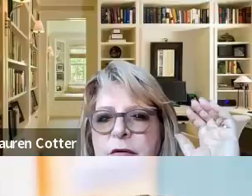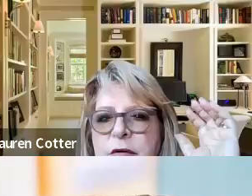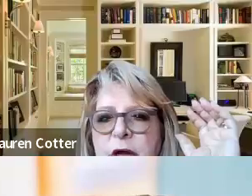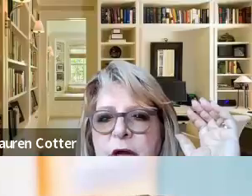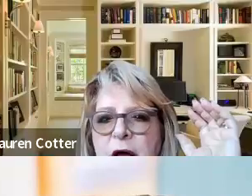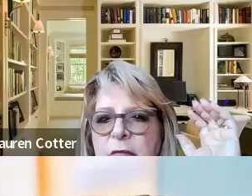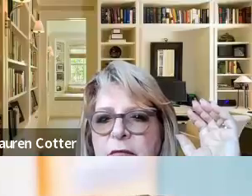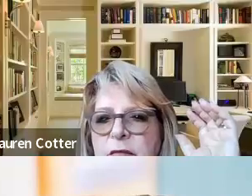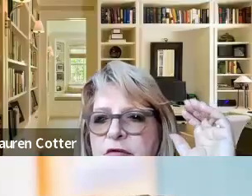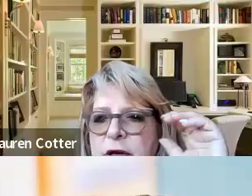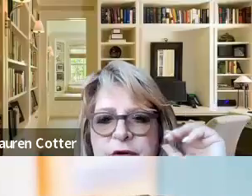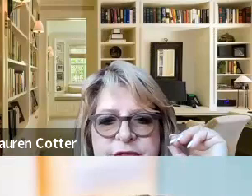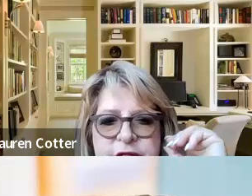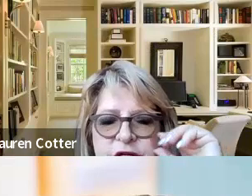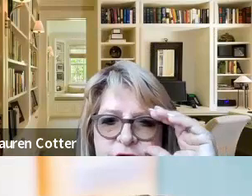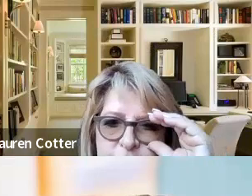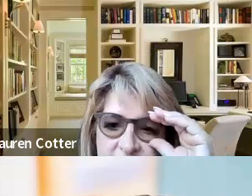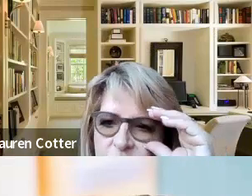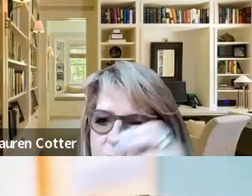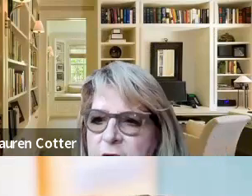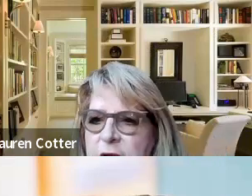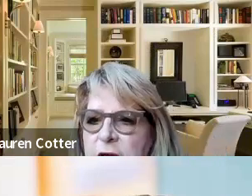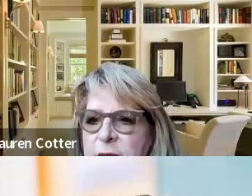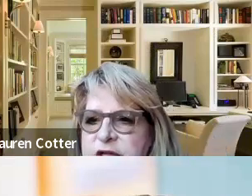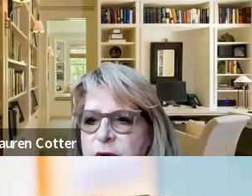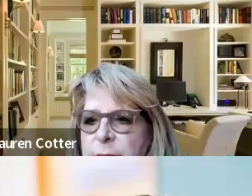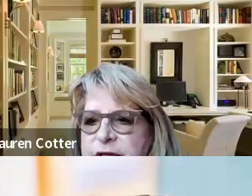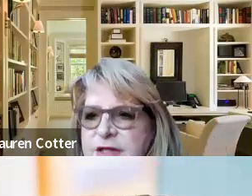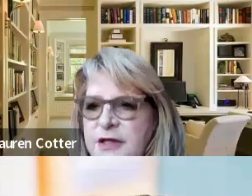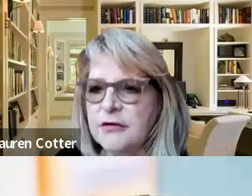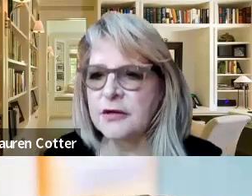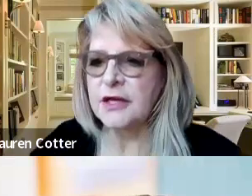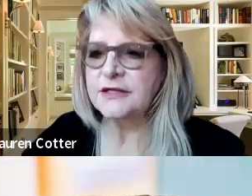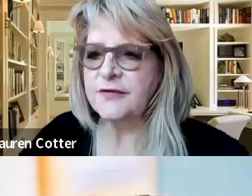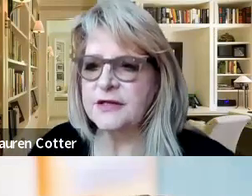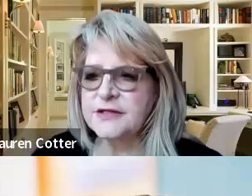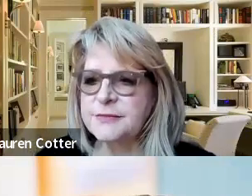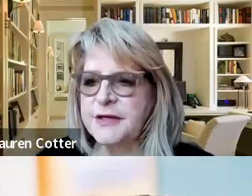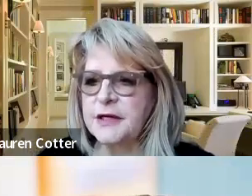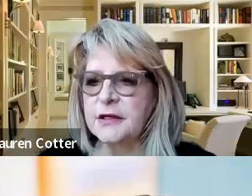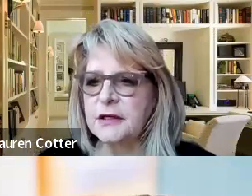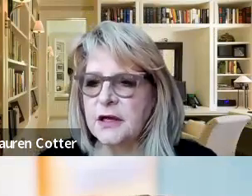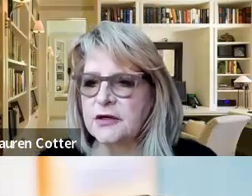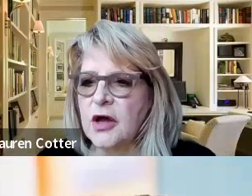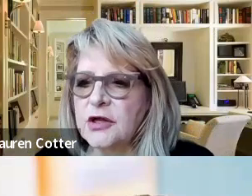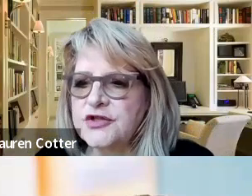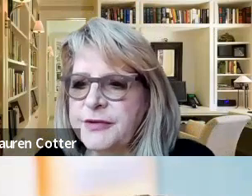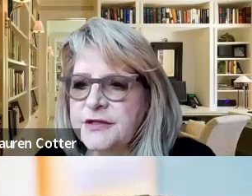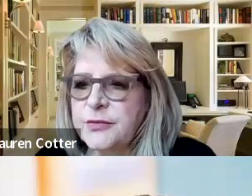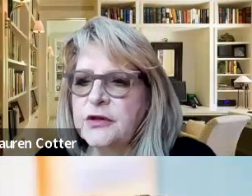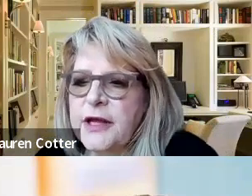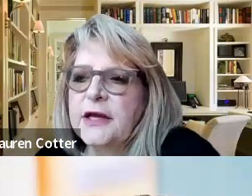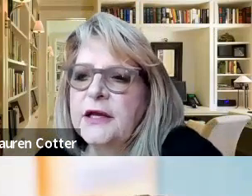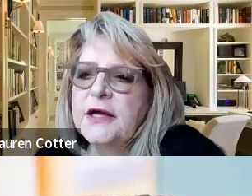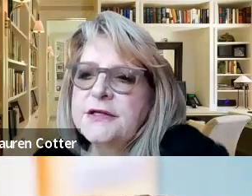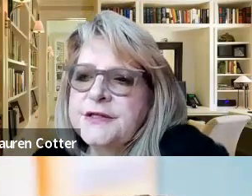Thank you. What a great presentation from everyone. And I'm so happy to hear devices being acknowledged,